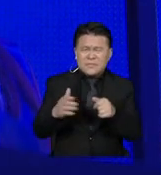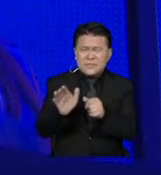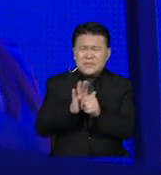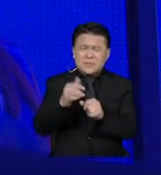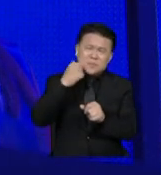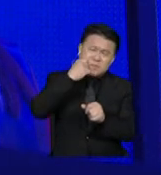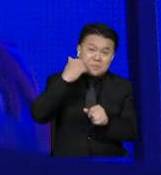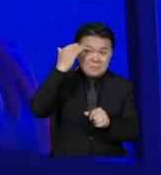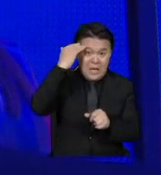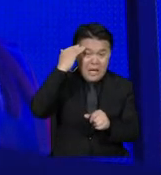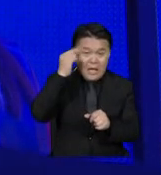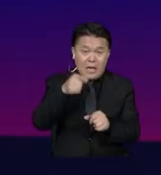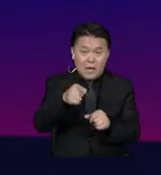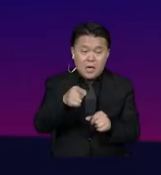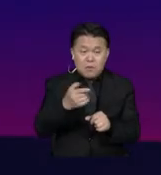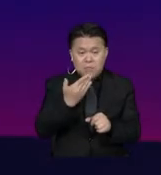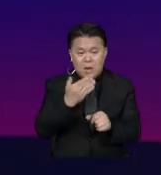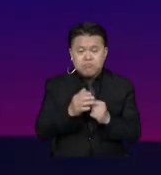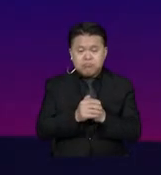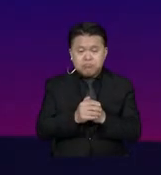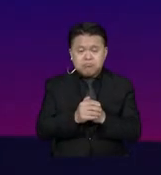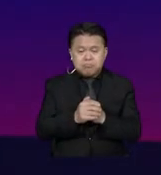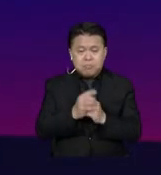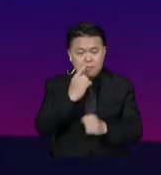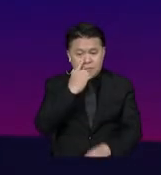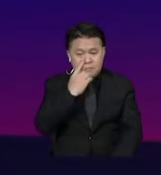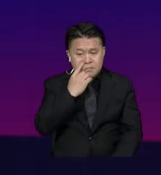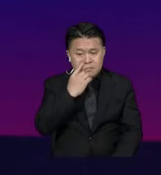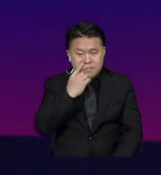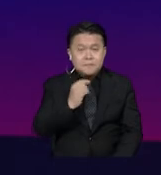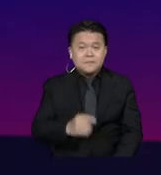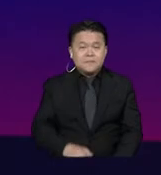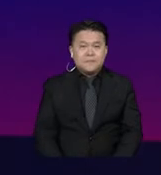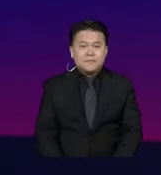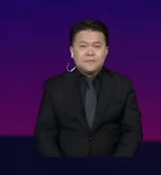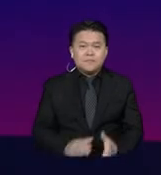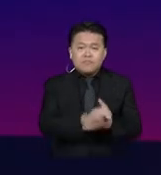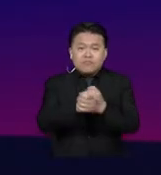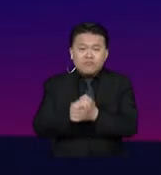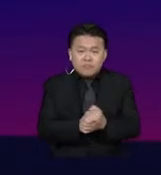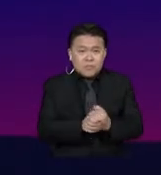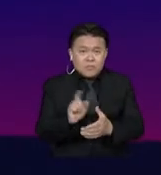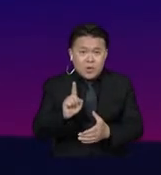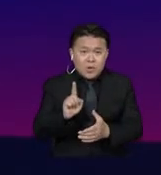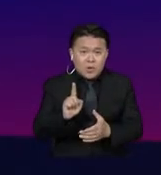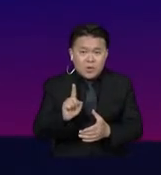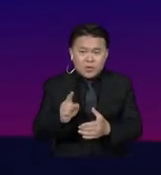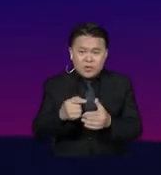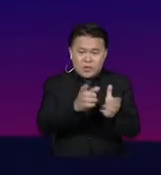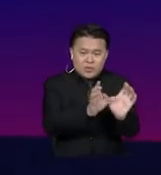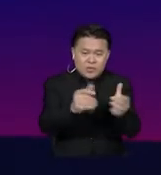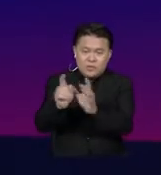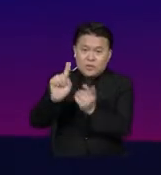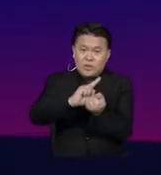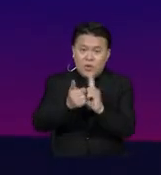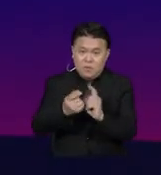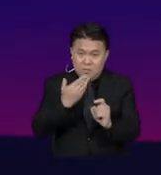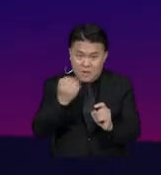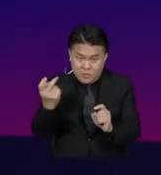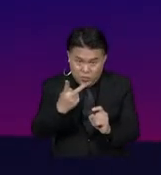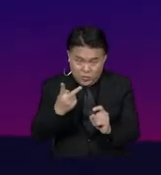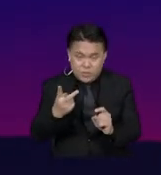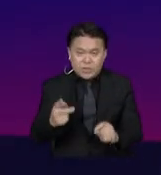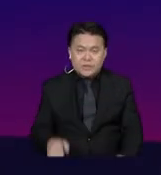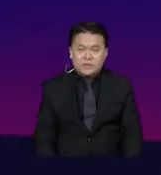that cross-group friendships, that friendships across different groups, even in groups that are at